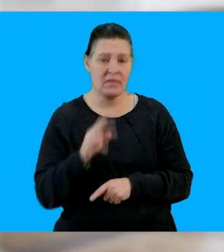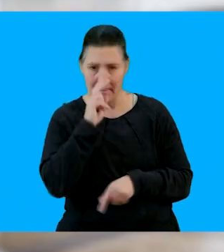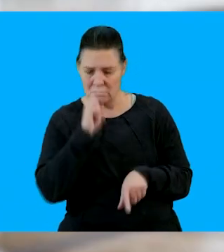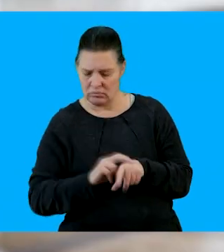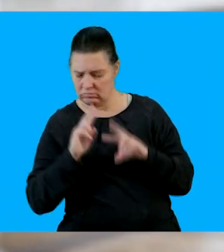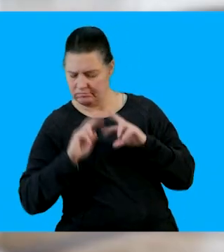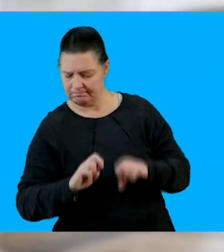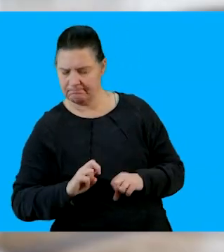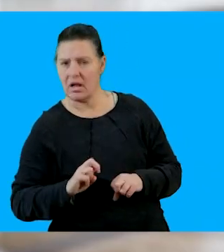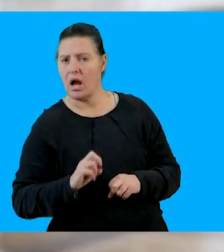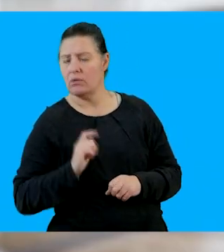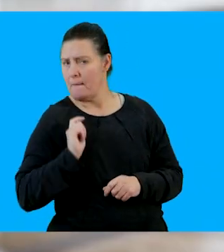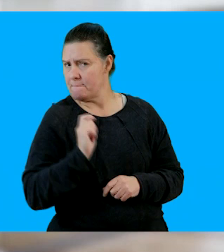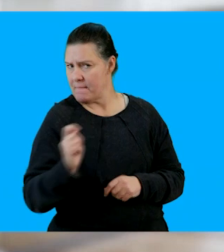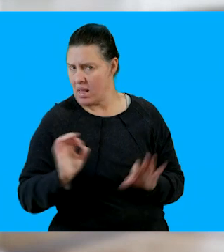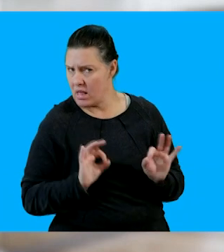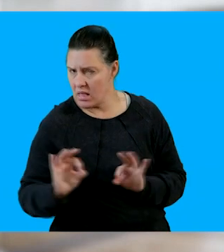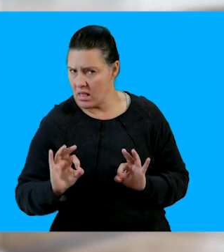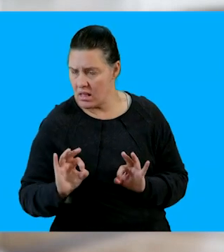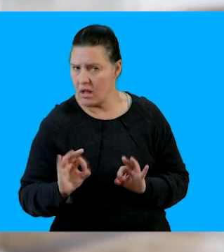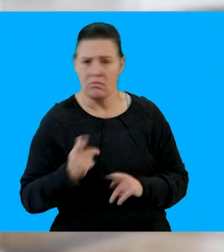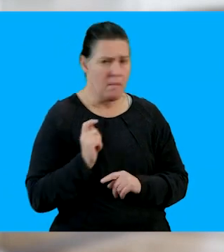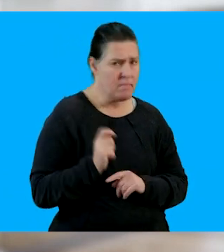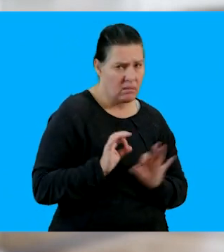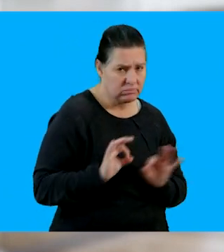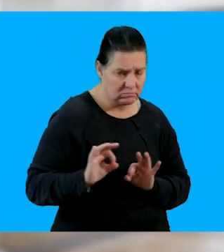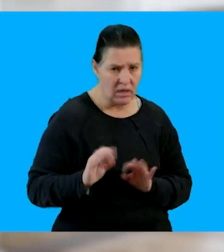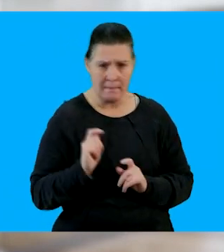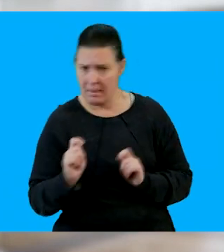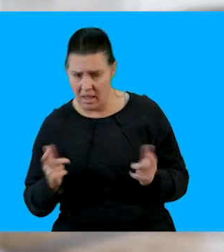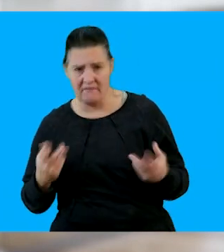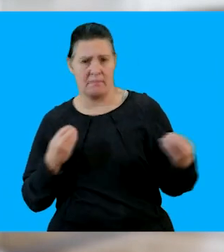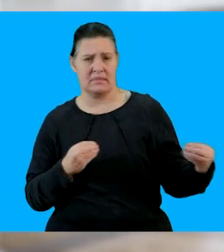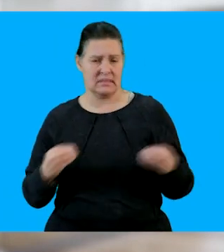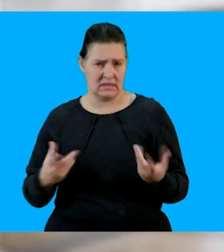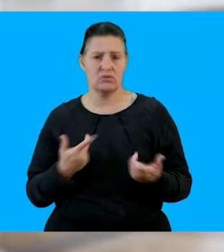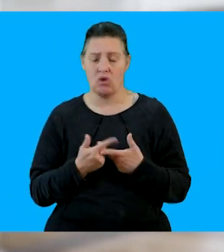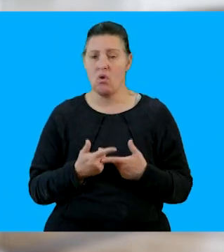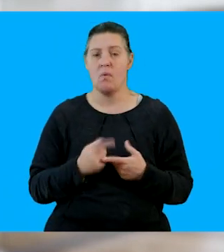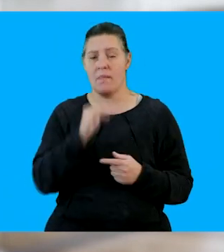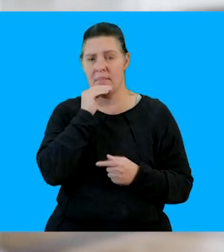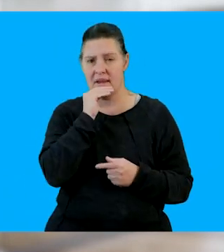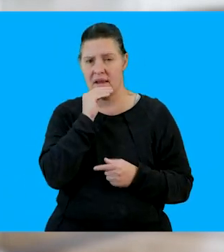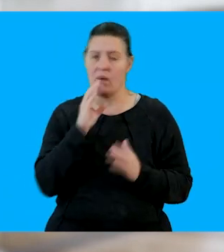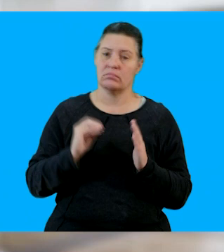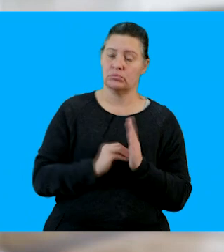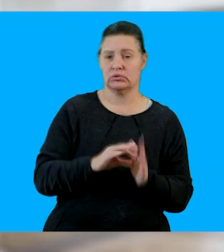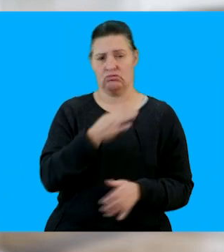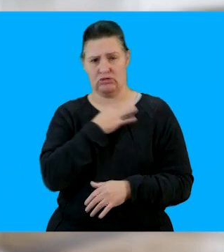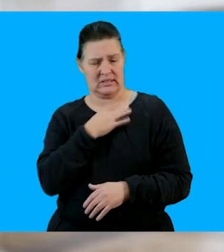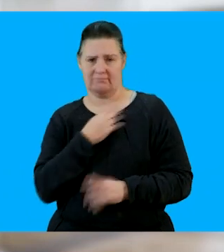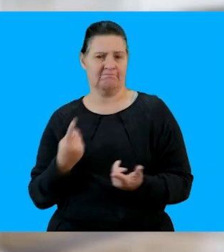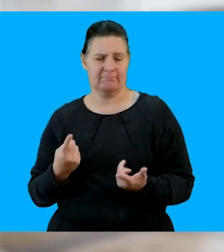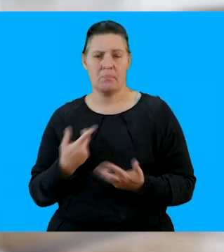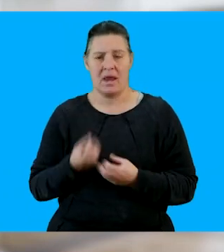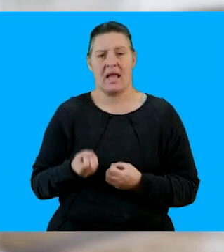obviously they need to do the credit check, checking how do you pay your debtors as a business so that they cannot put themselves at the